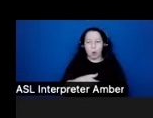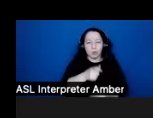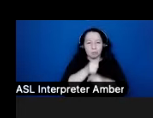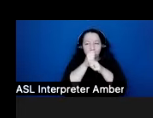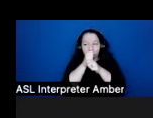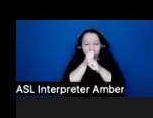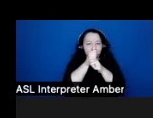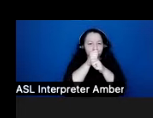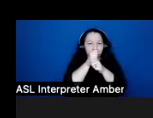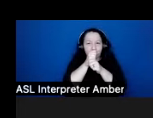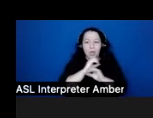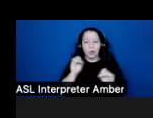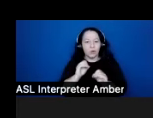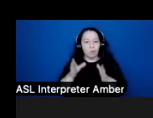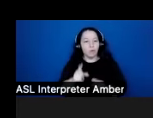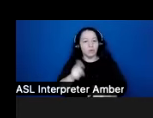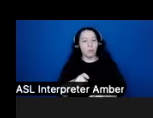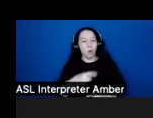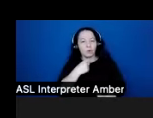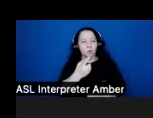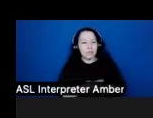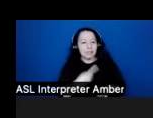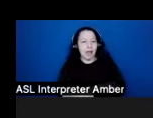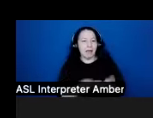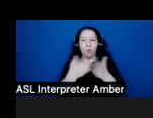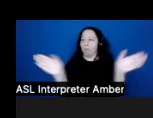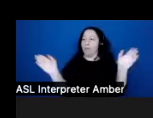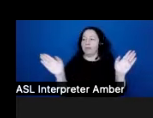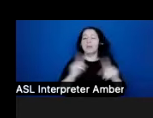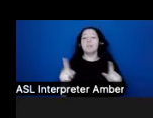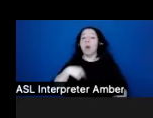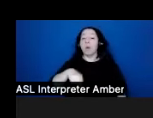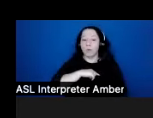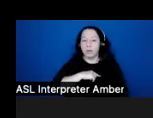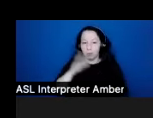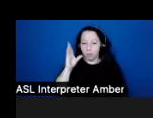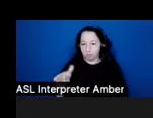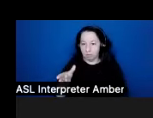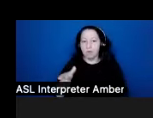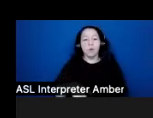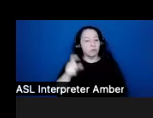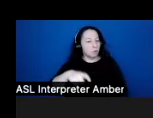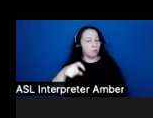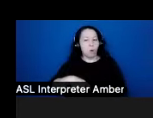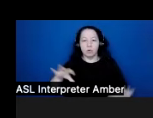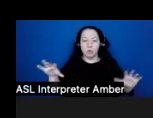to talk about. And but we're supposed to talk about them. We're supposed to come together. We're supposed